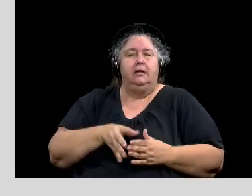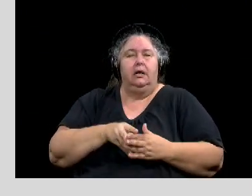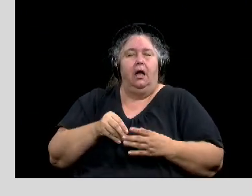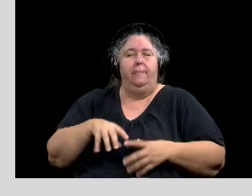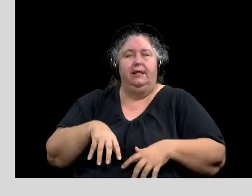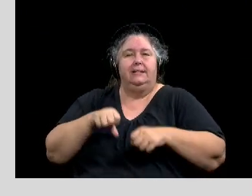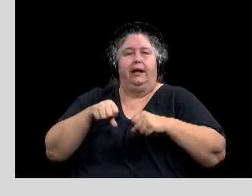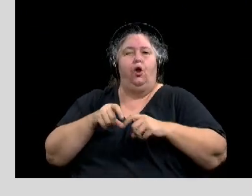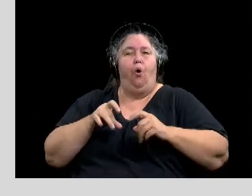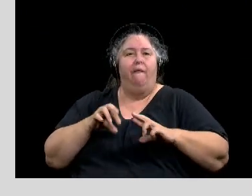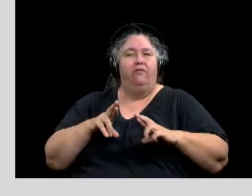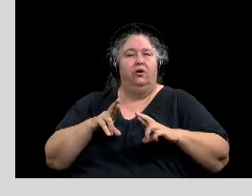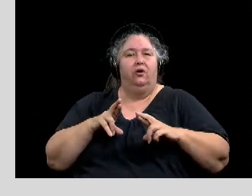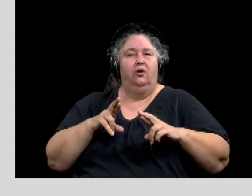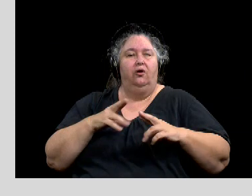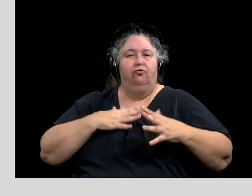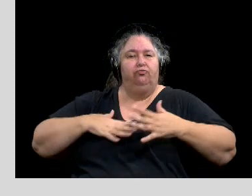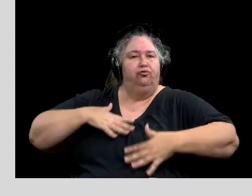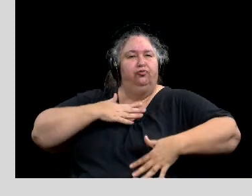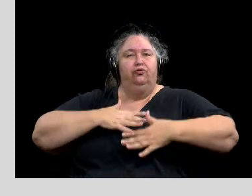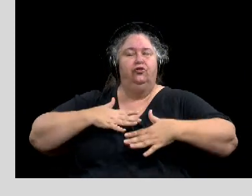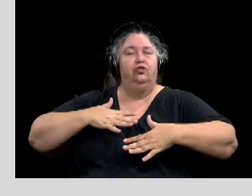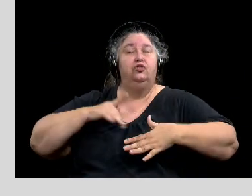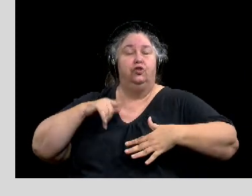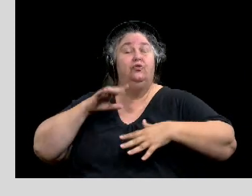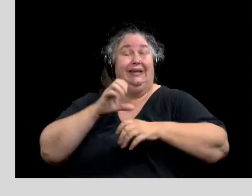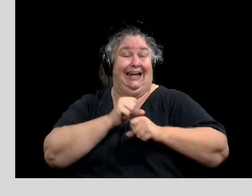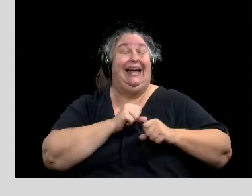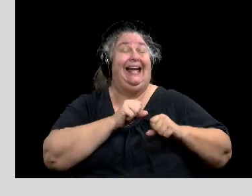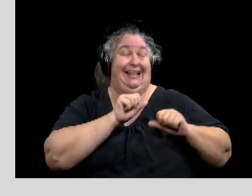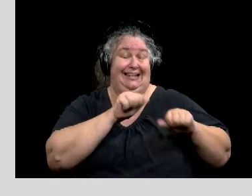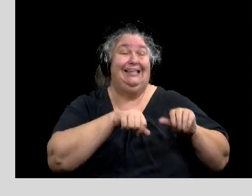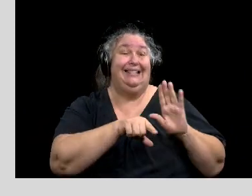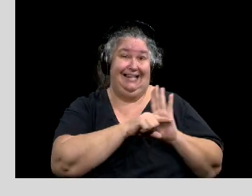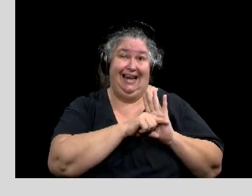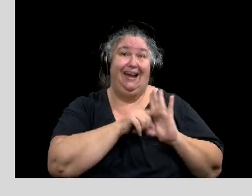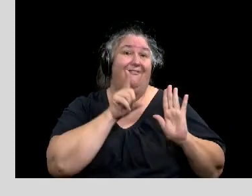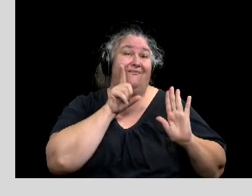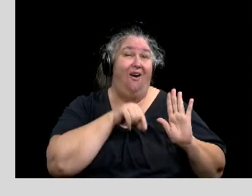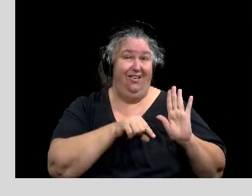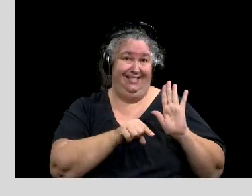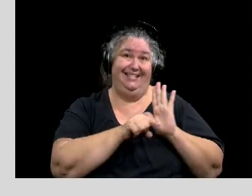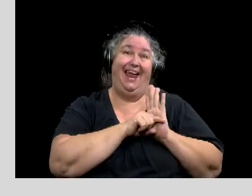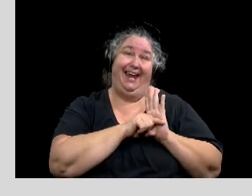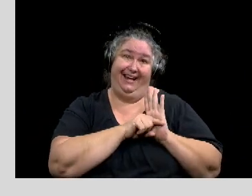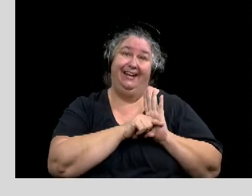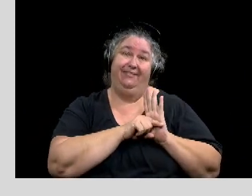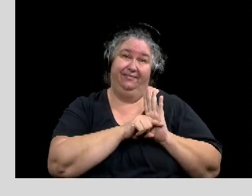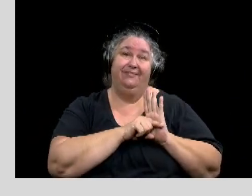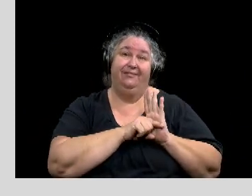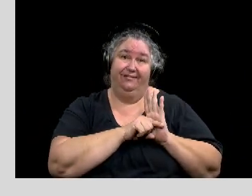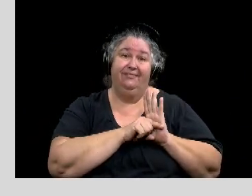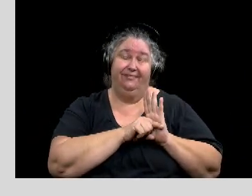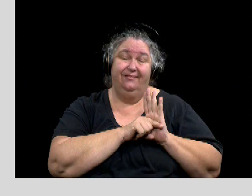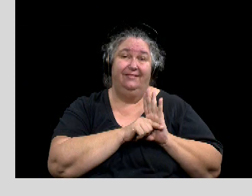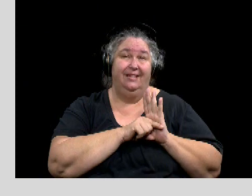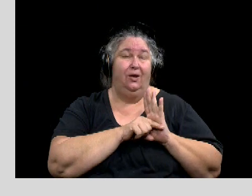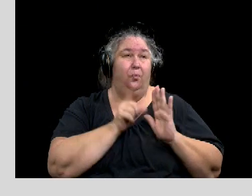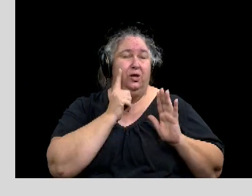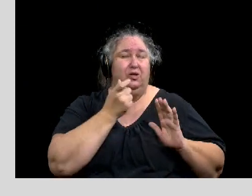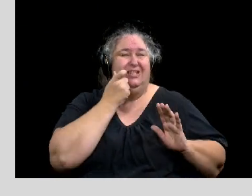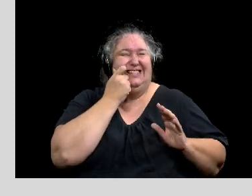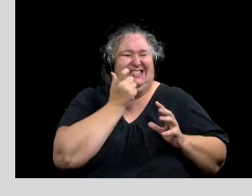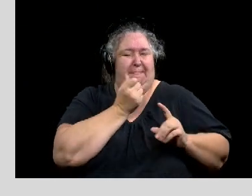over. And so you can get a negative test that's a false negative when you have just contracted the